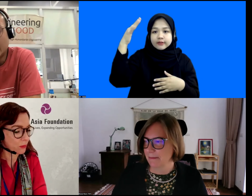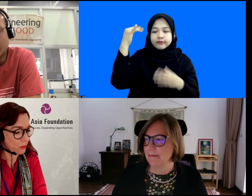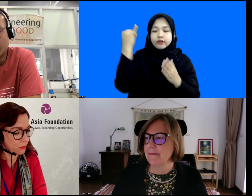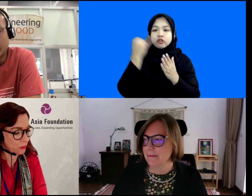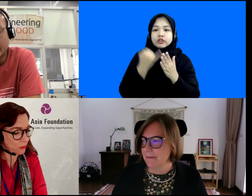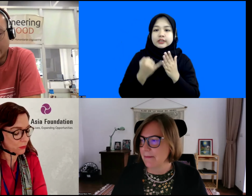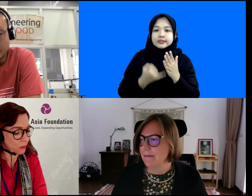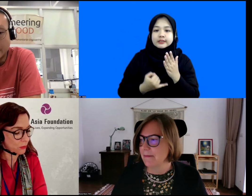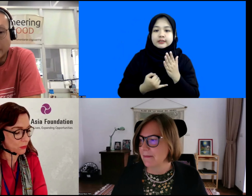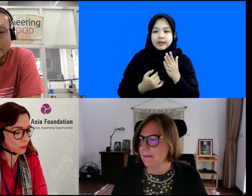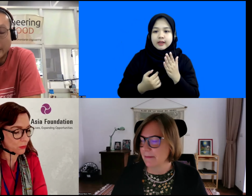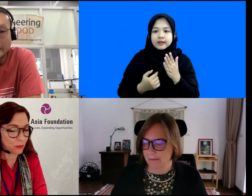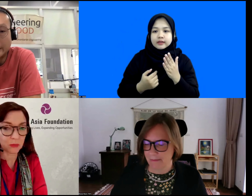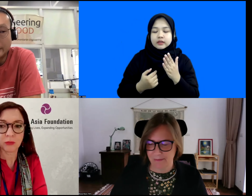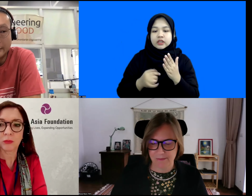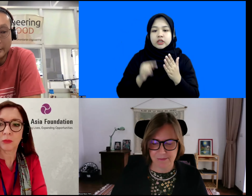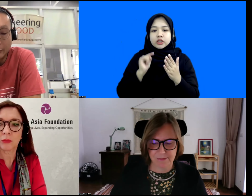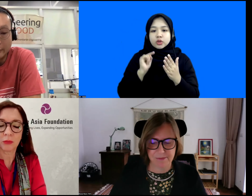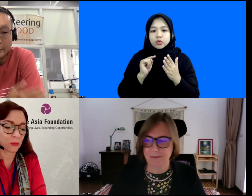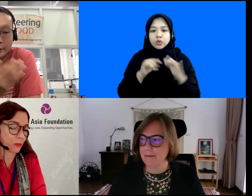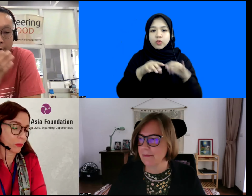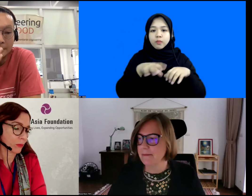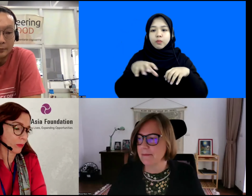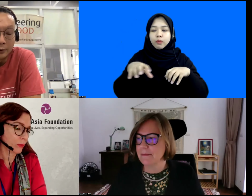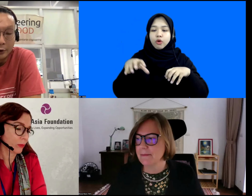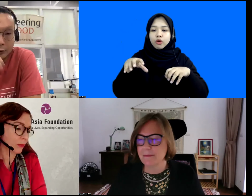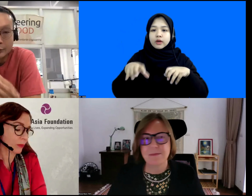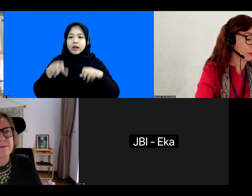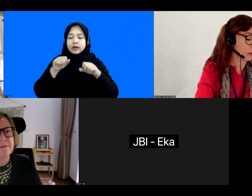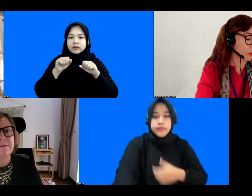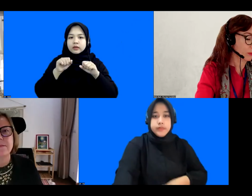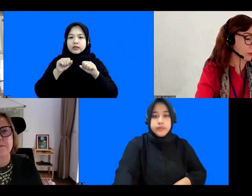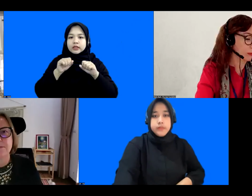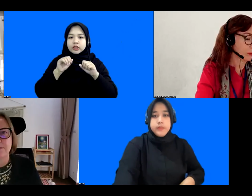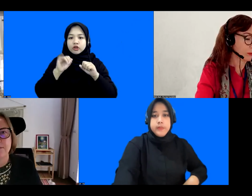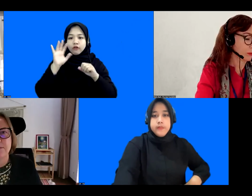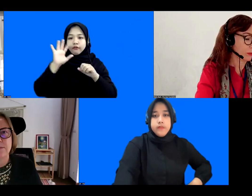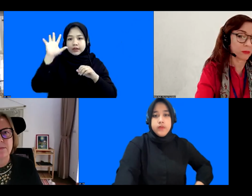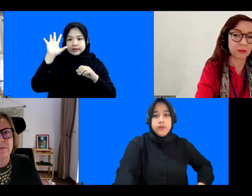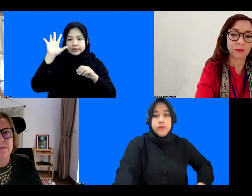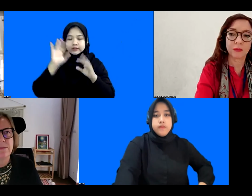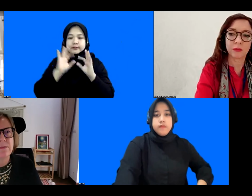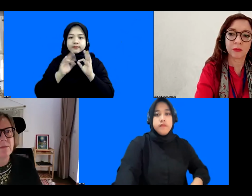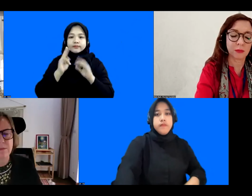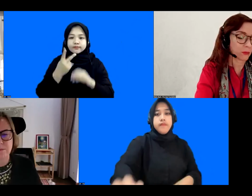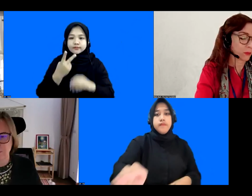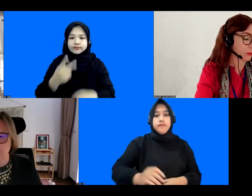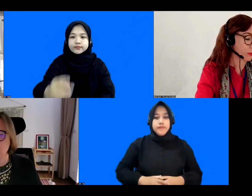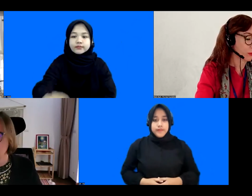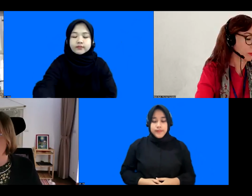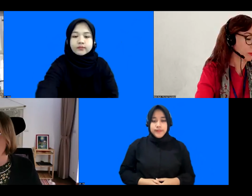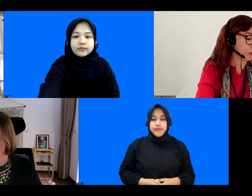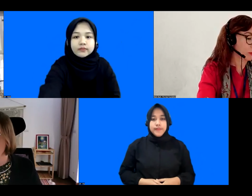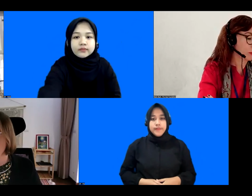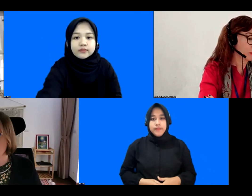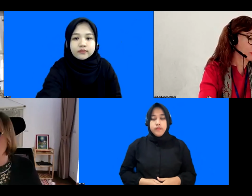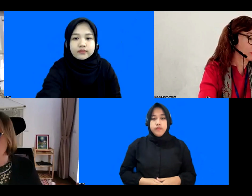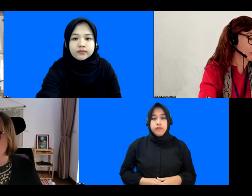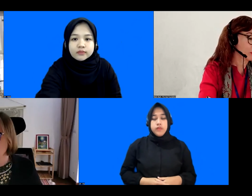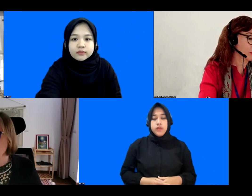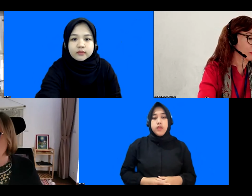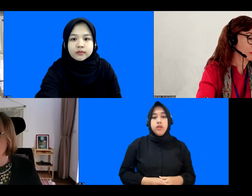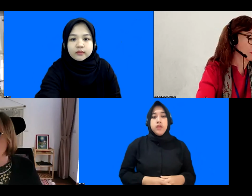period during Tech for Good. And in that period, the youth, the teams are expected to work with persons with disabilities. So there were